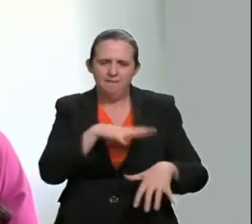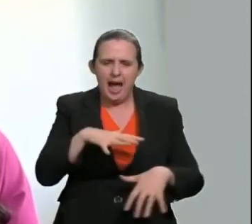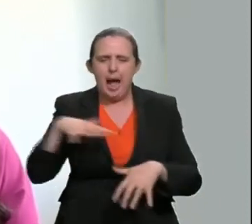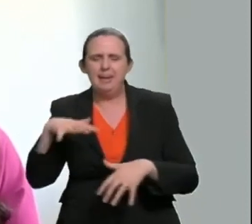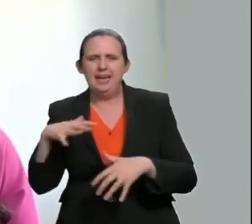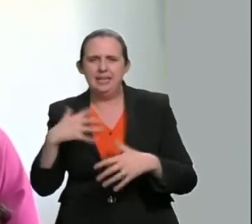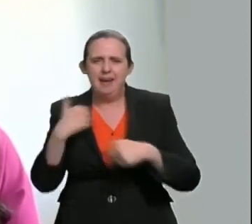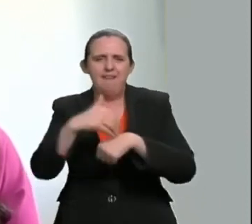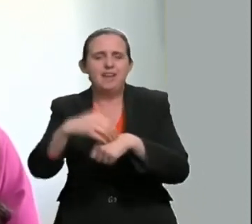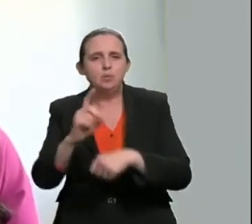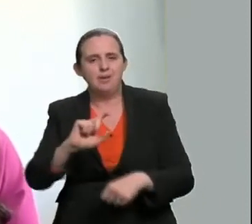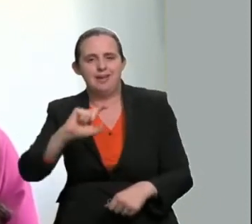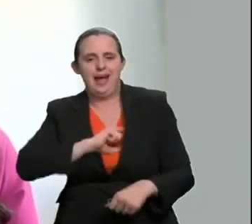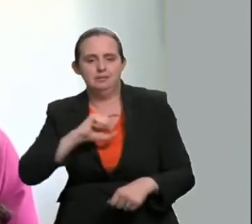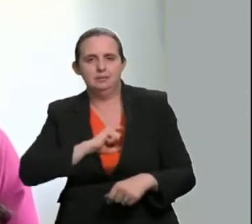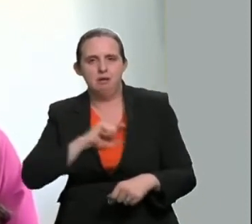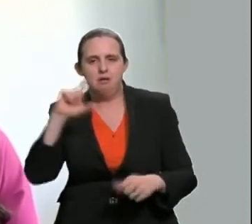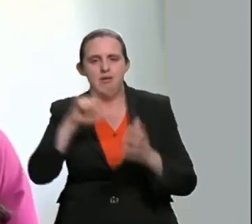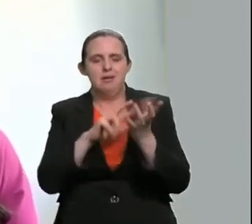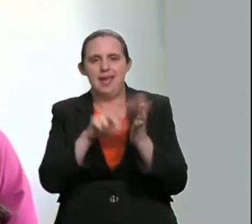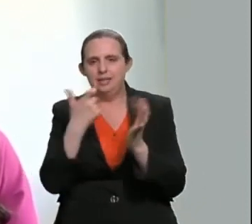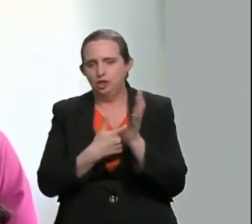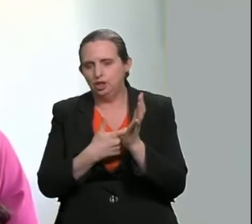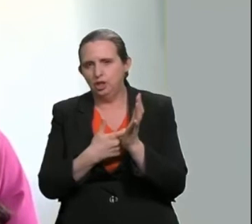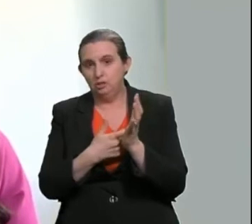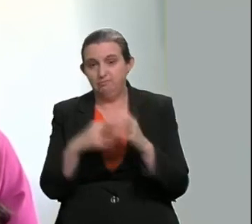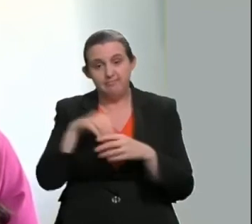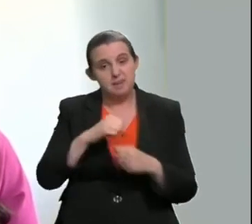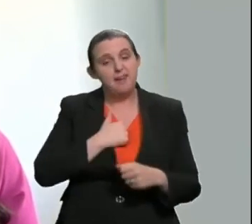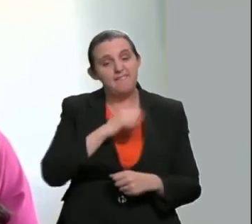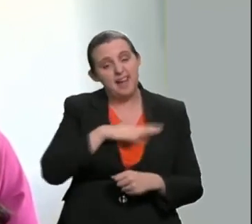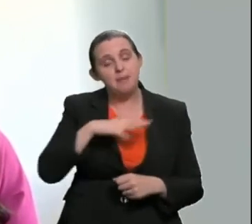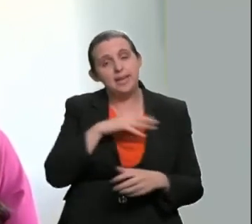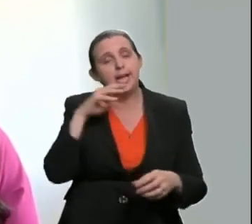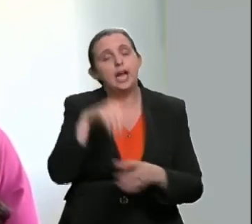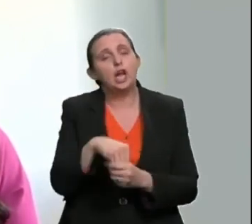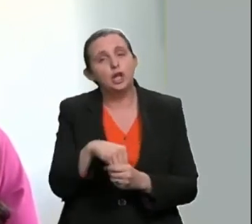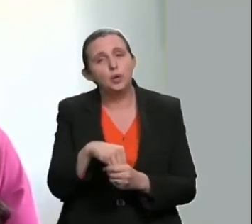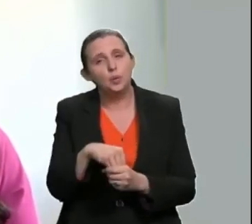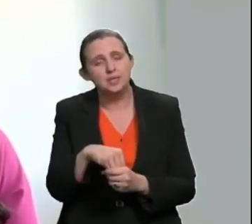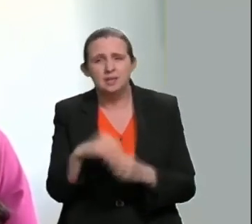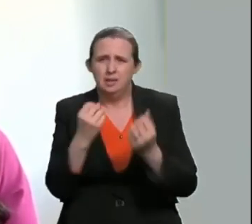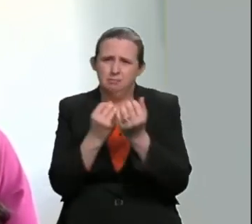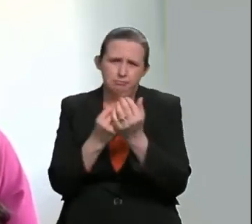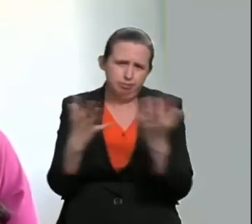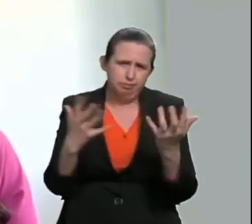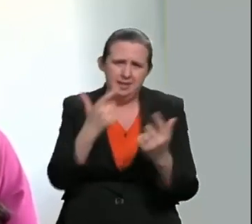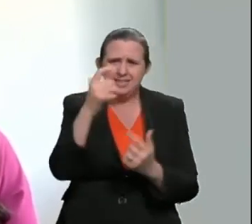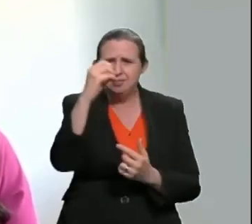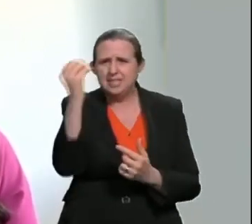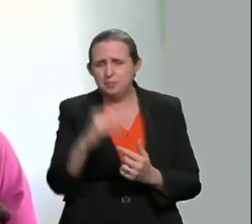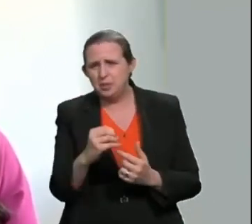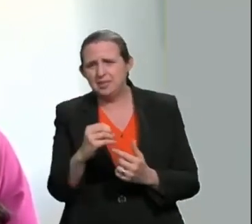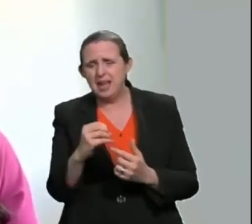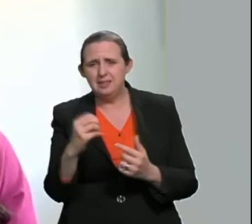life. According to research by Macmillan Cancer Support, there were over 70 people in my constituency and 50,000 across the UK with a missing